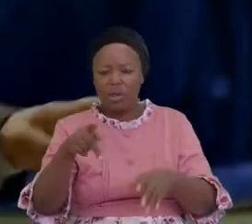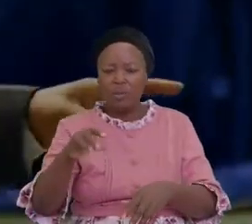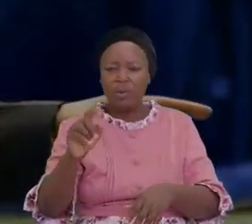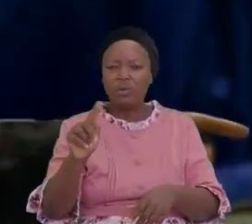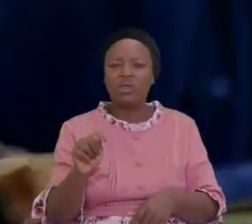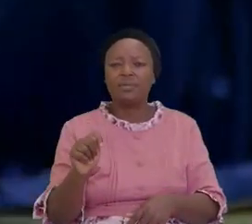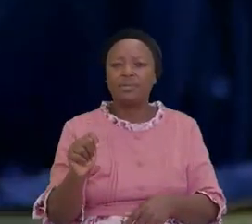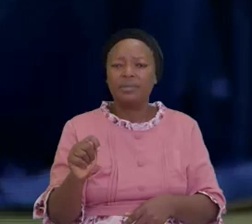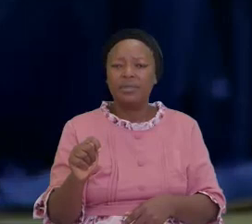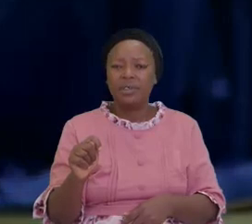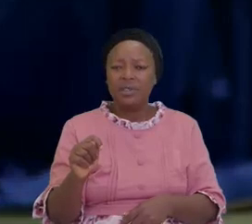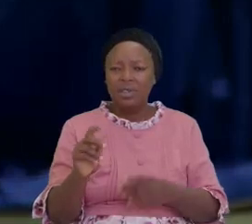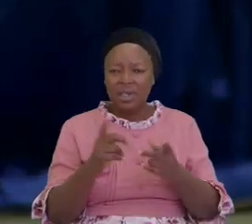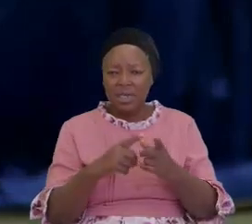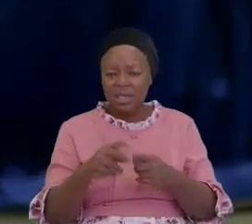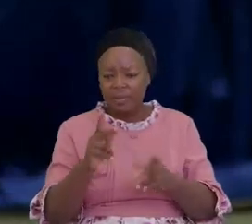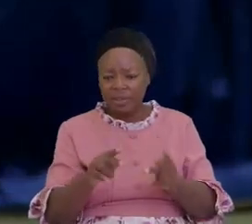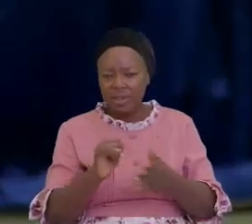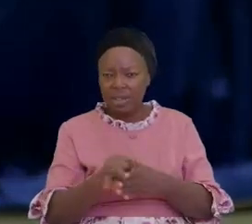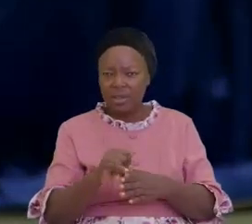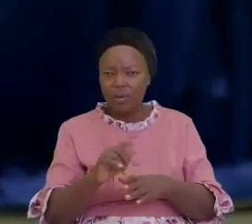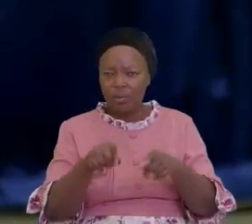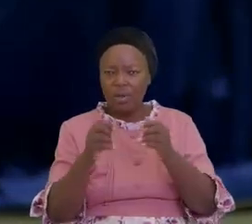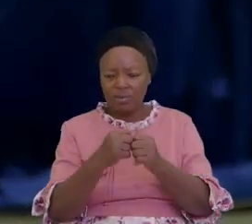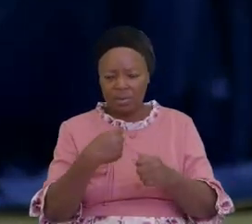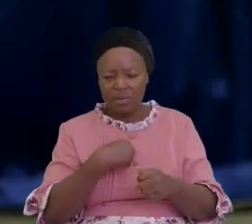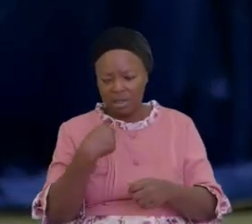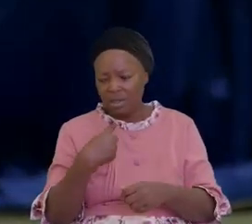And the person who went with me said, let's preach to her.